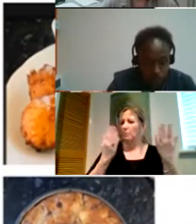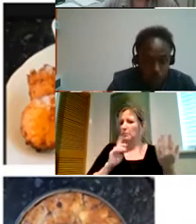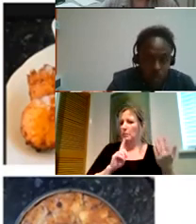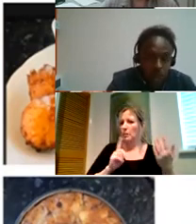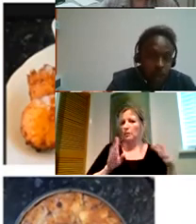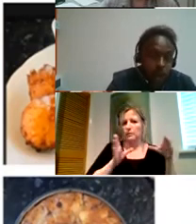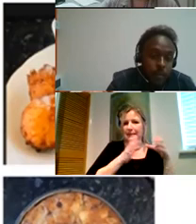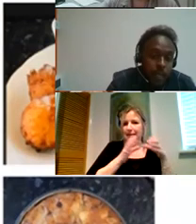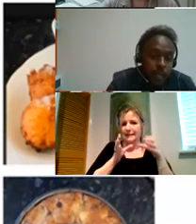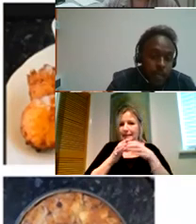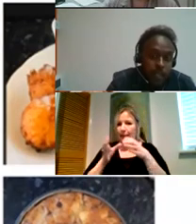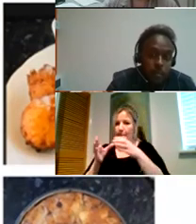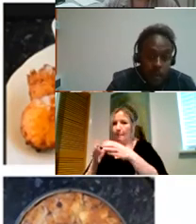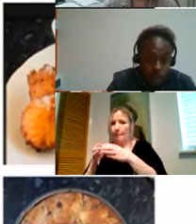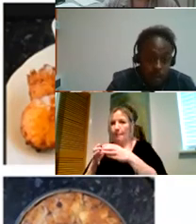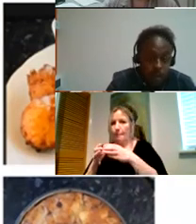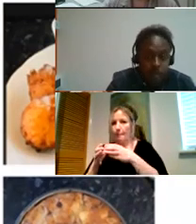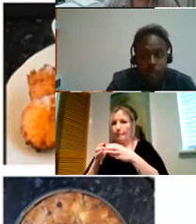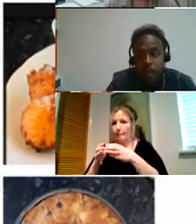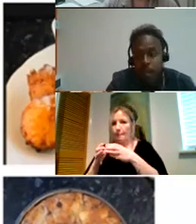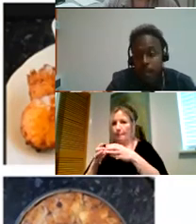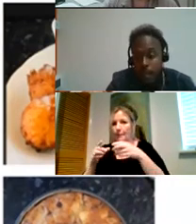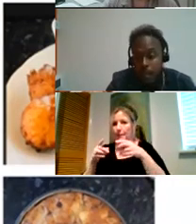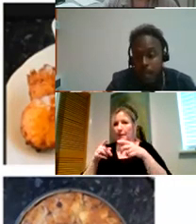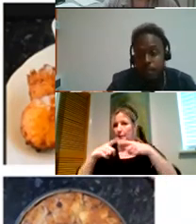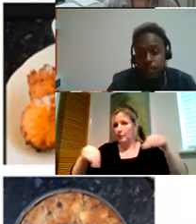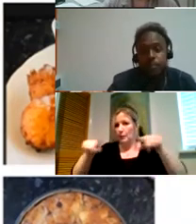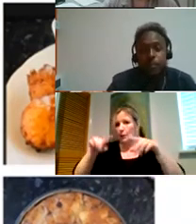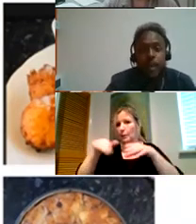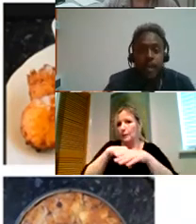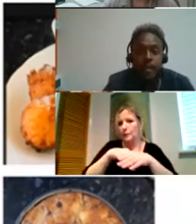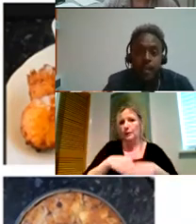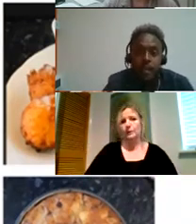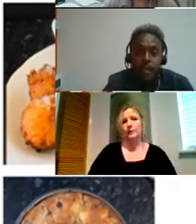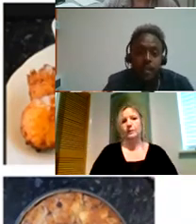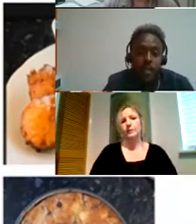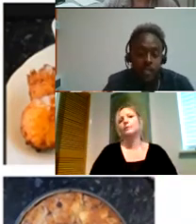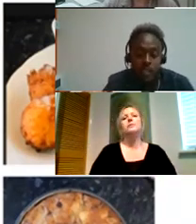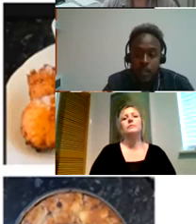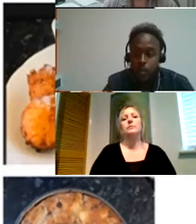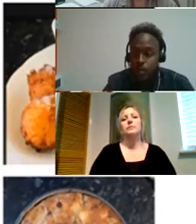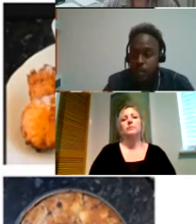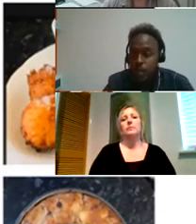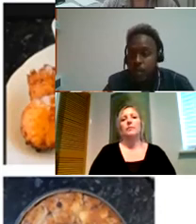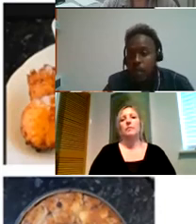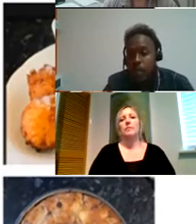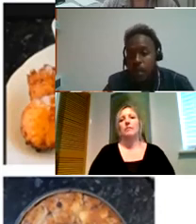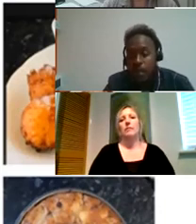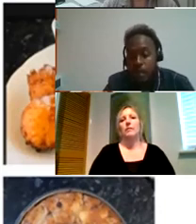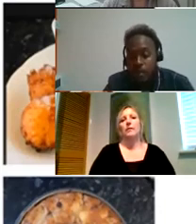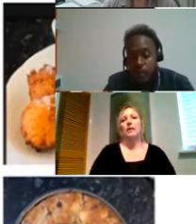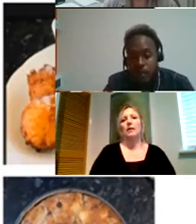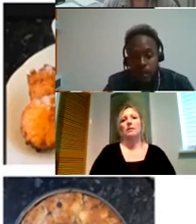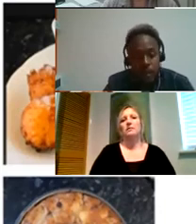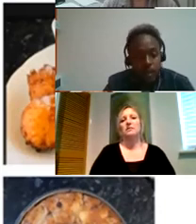our students take part in this, okay? And the pictures that you could see